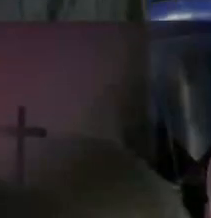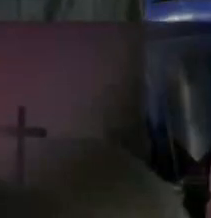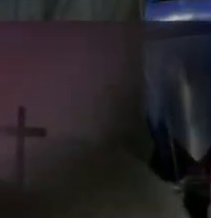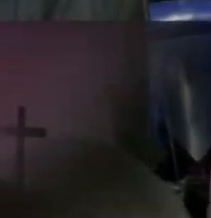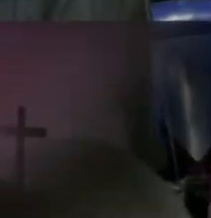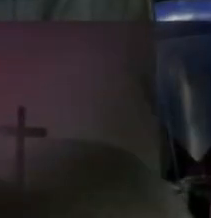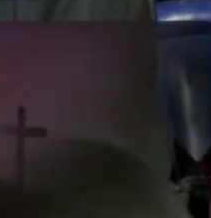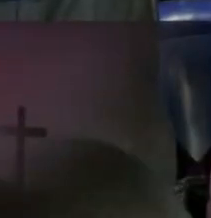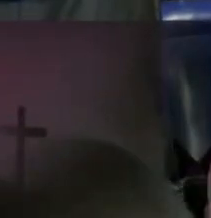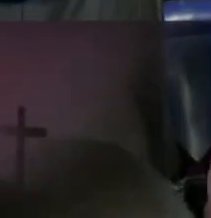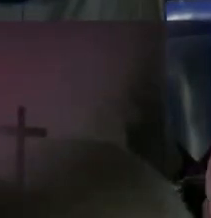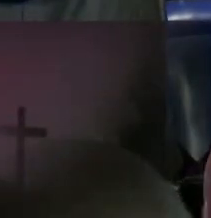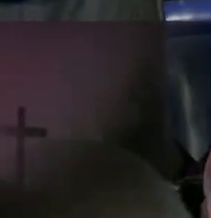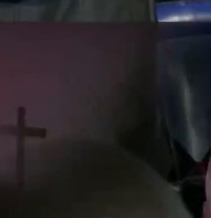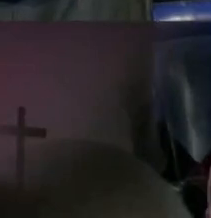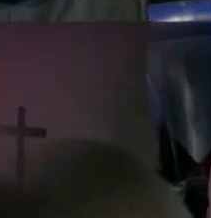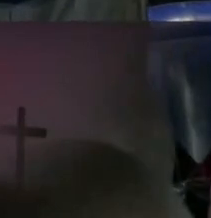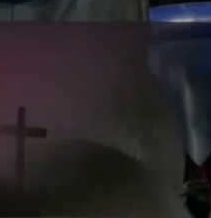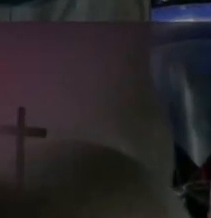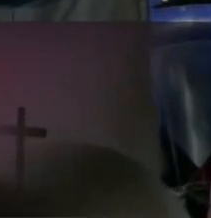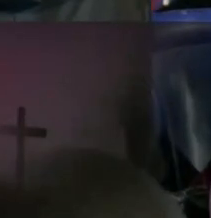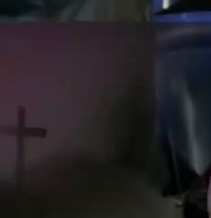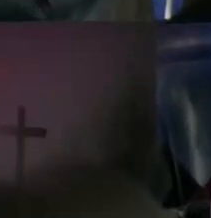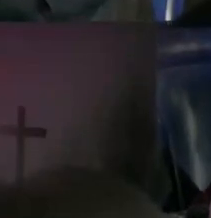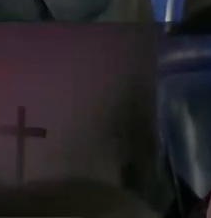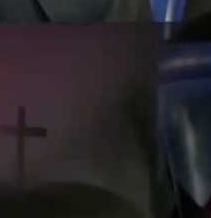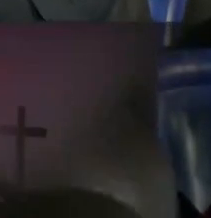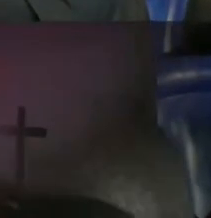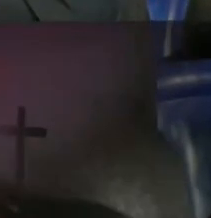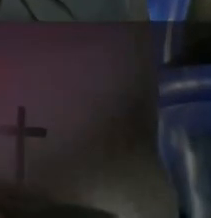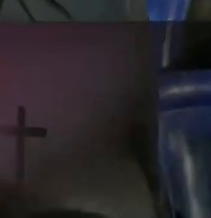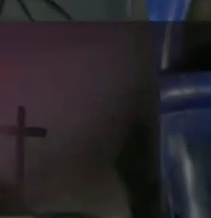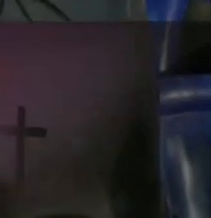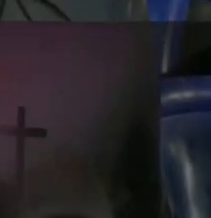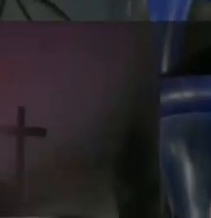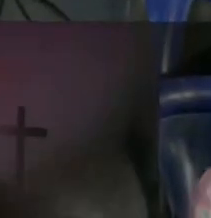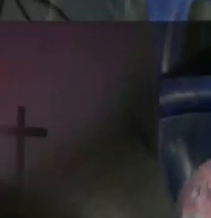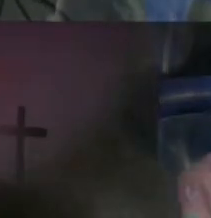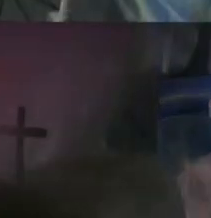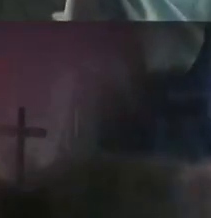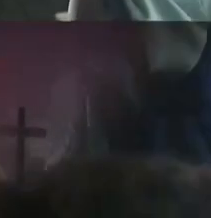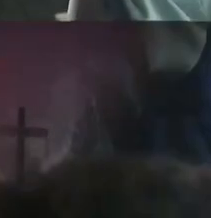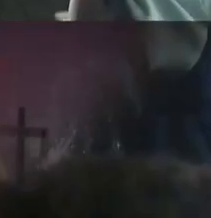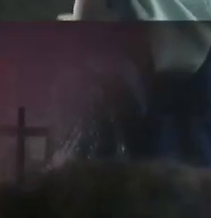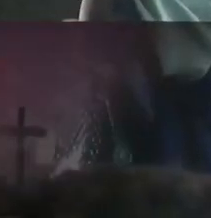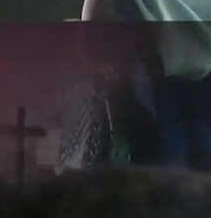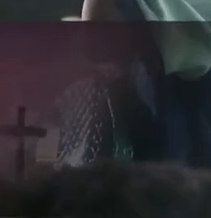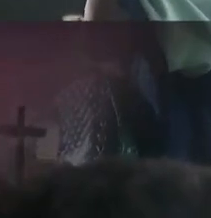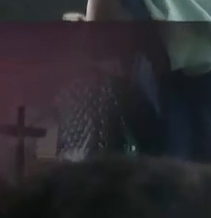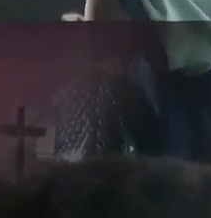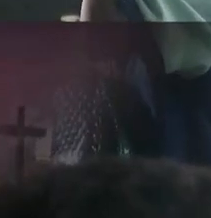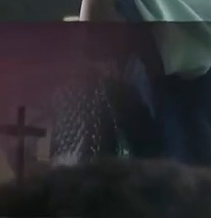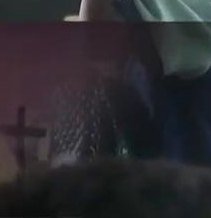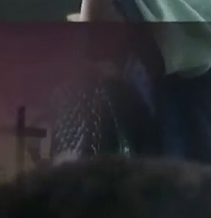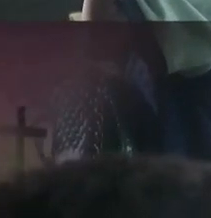out. Let me know if we are true at the left-hand side, far